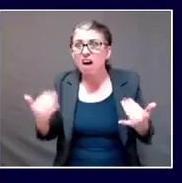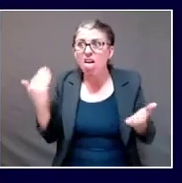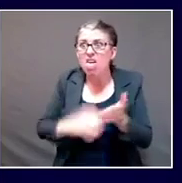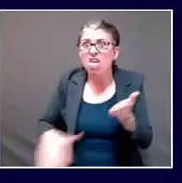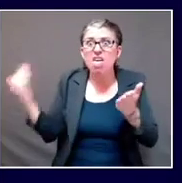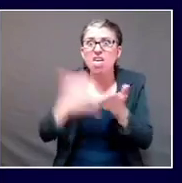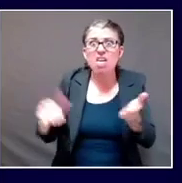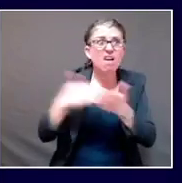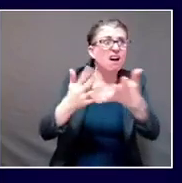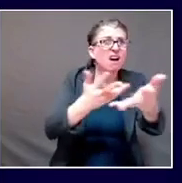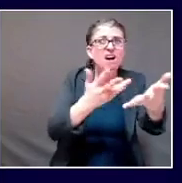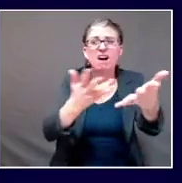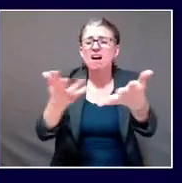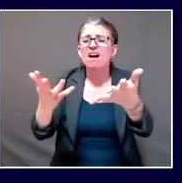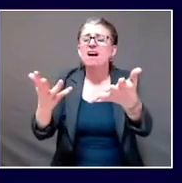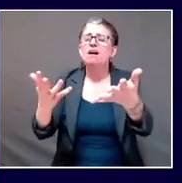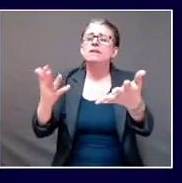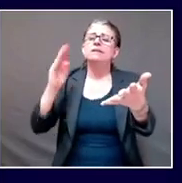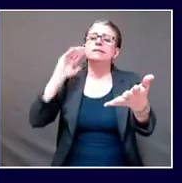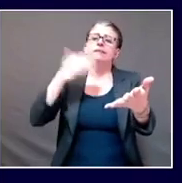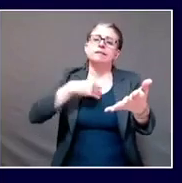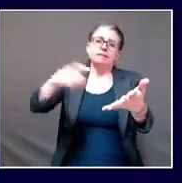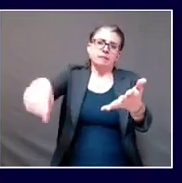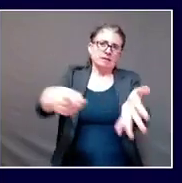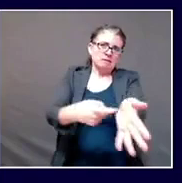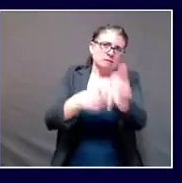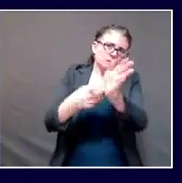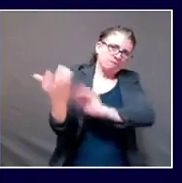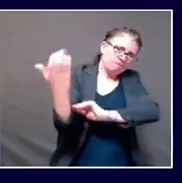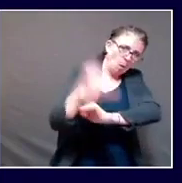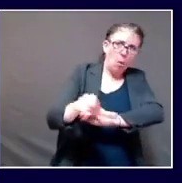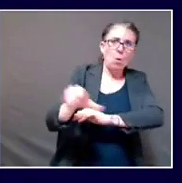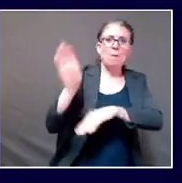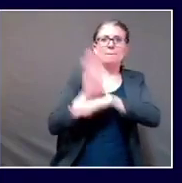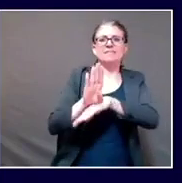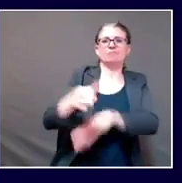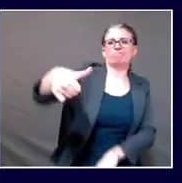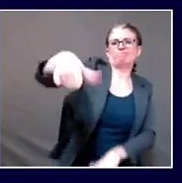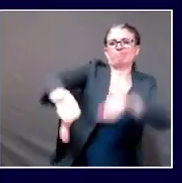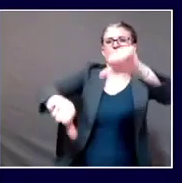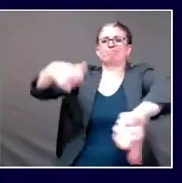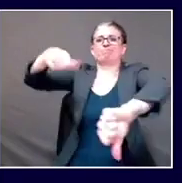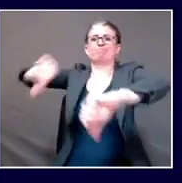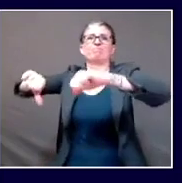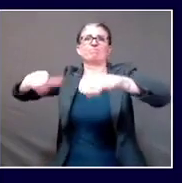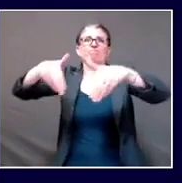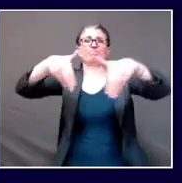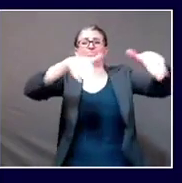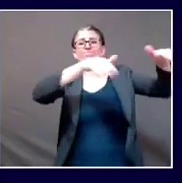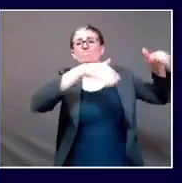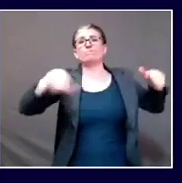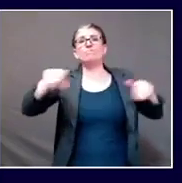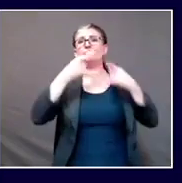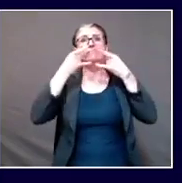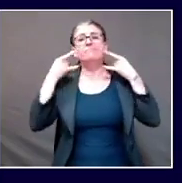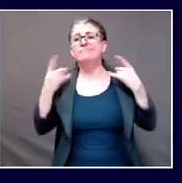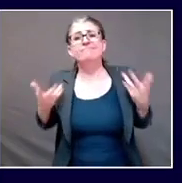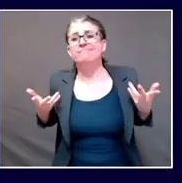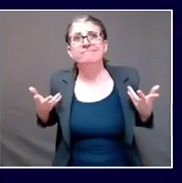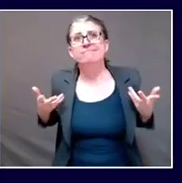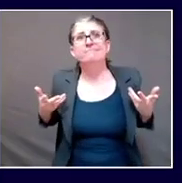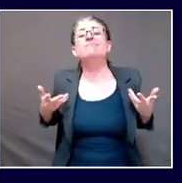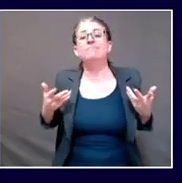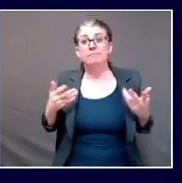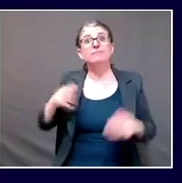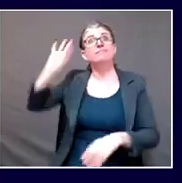the importance of these basic health and safety precautions, wearing a face covering, staying six feet apart, washing your hands. The department